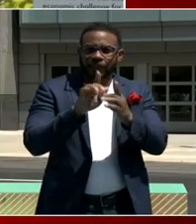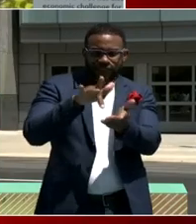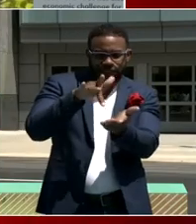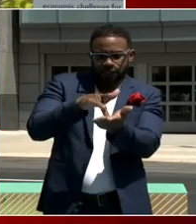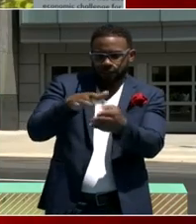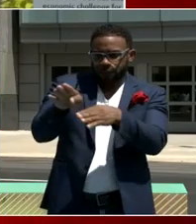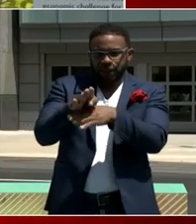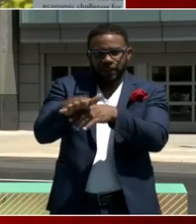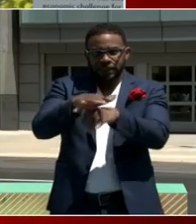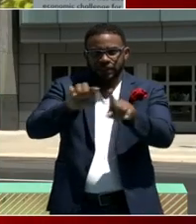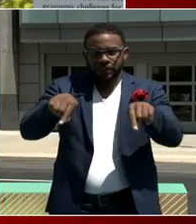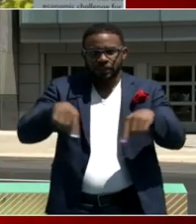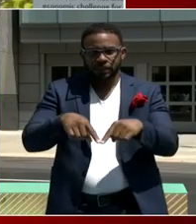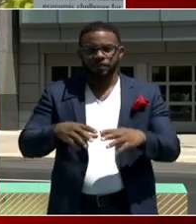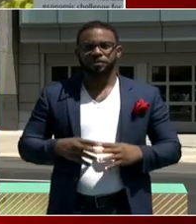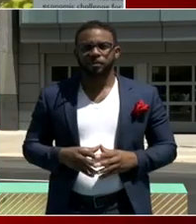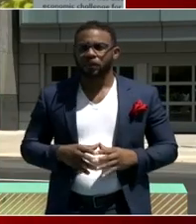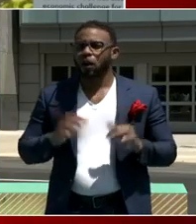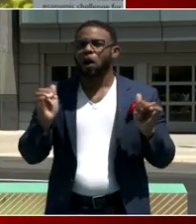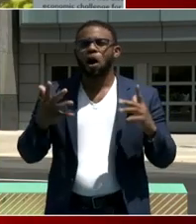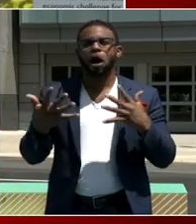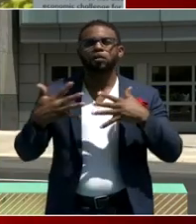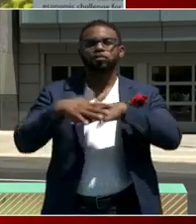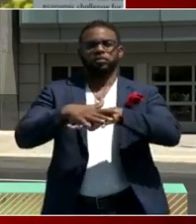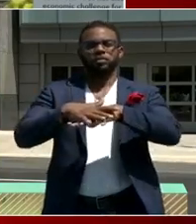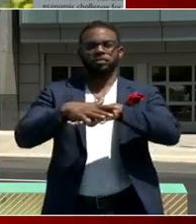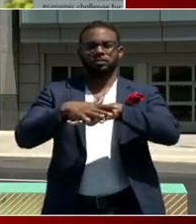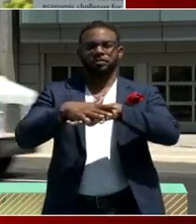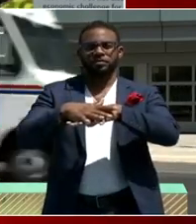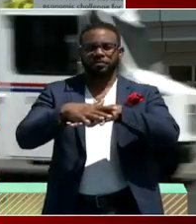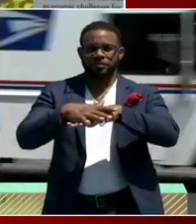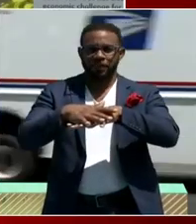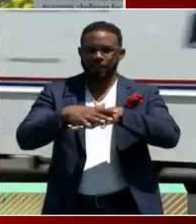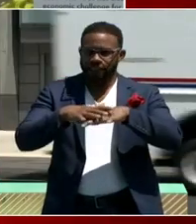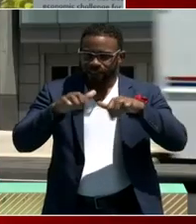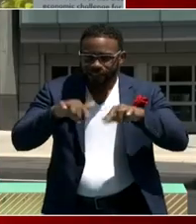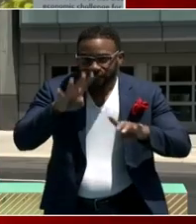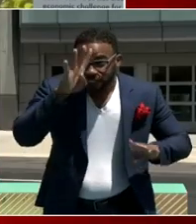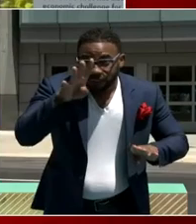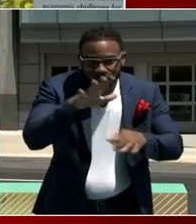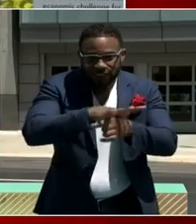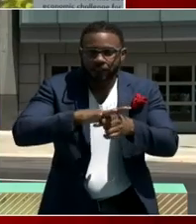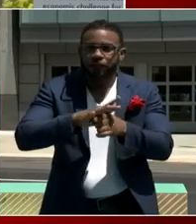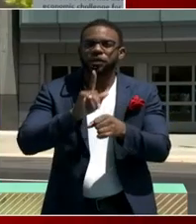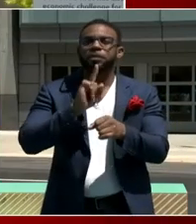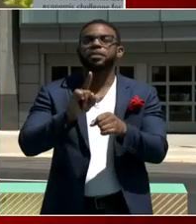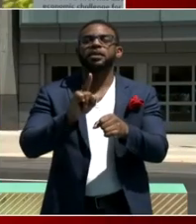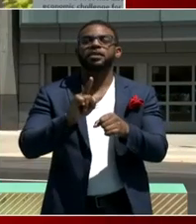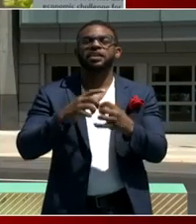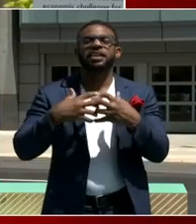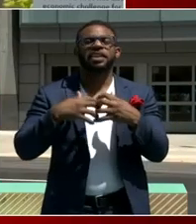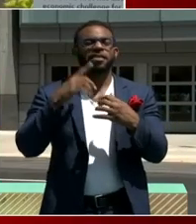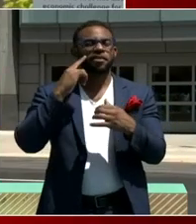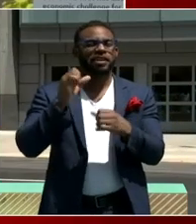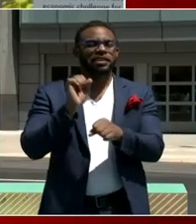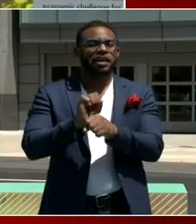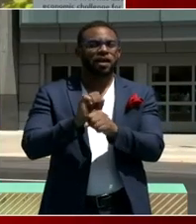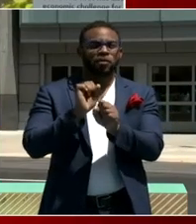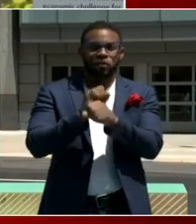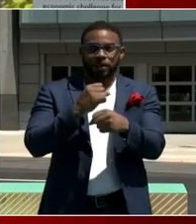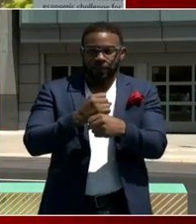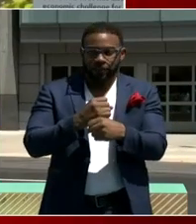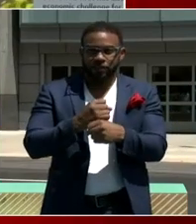central business district all intersect. This innovation district will be an engine for job